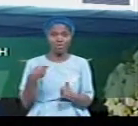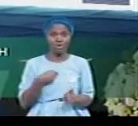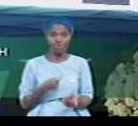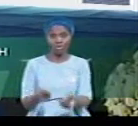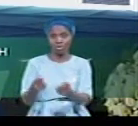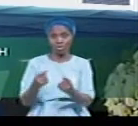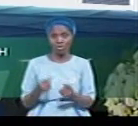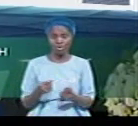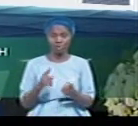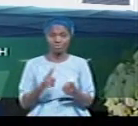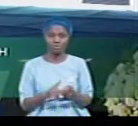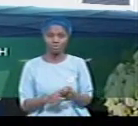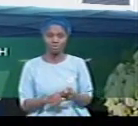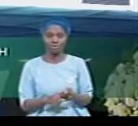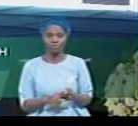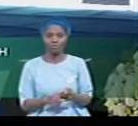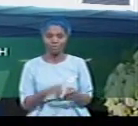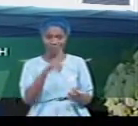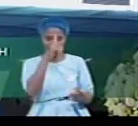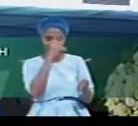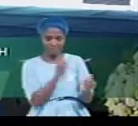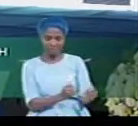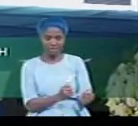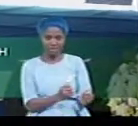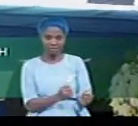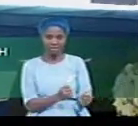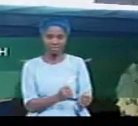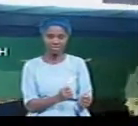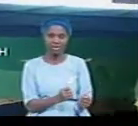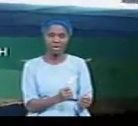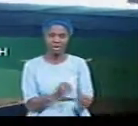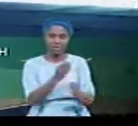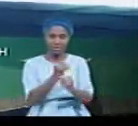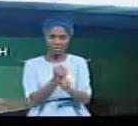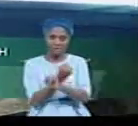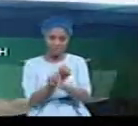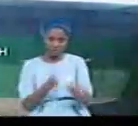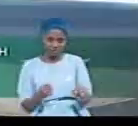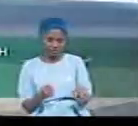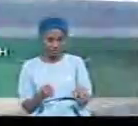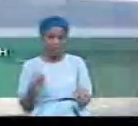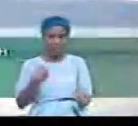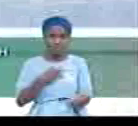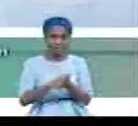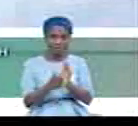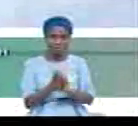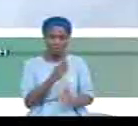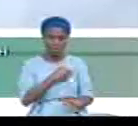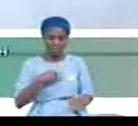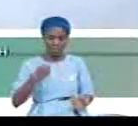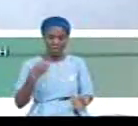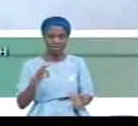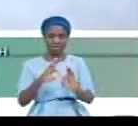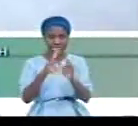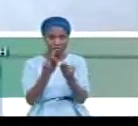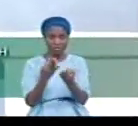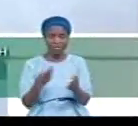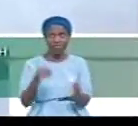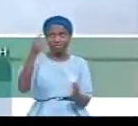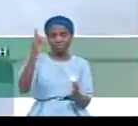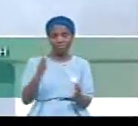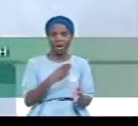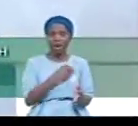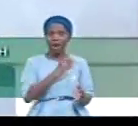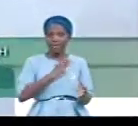faith and we have salvation, we become members of the family of God. And Christ could say,